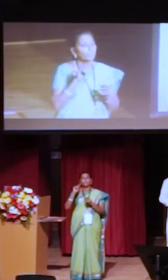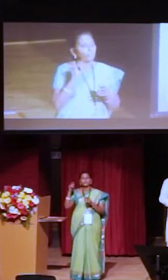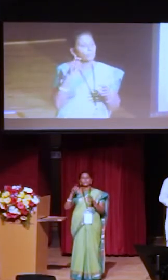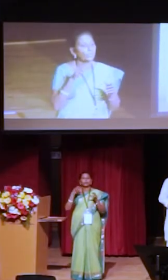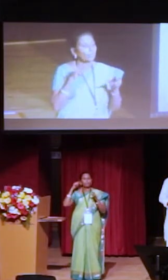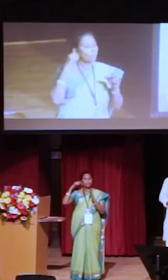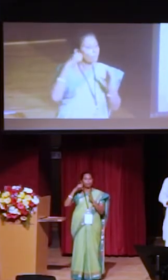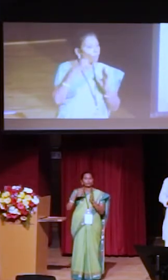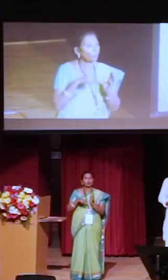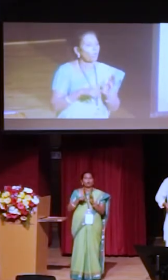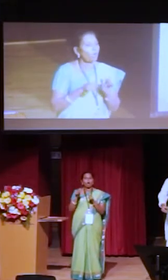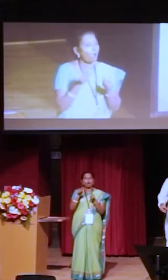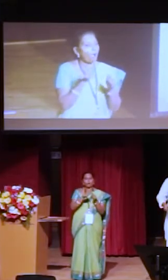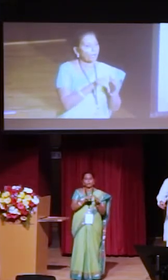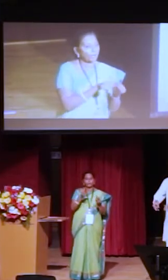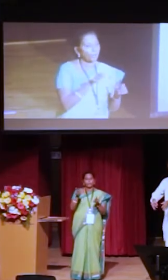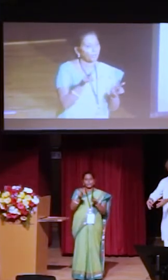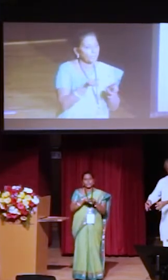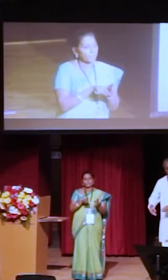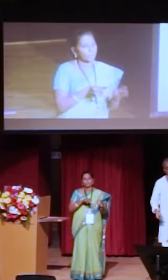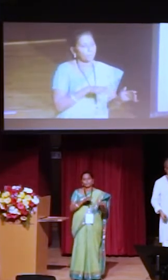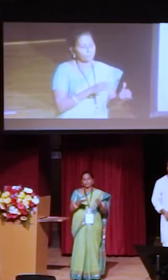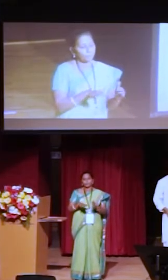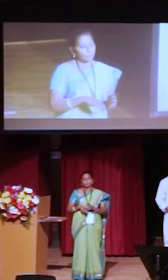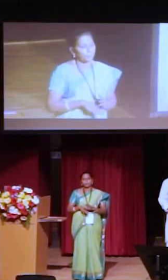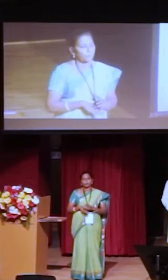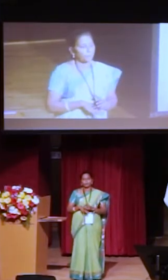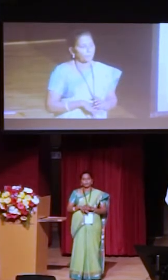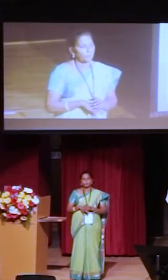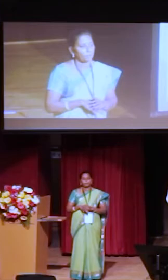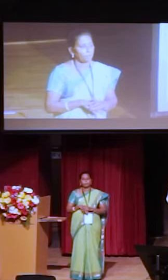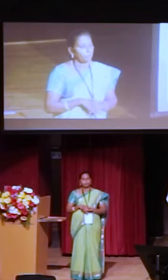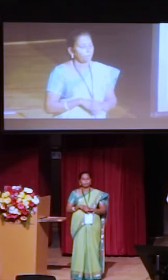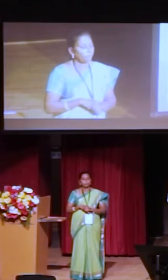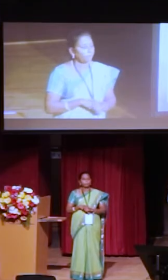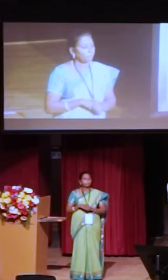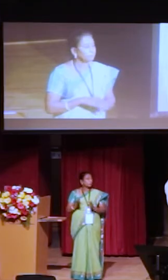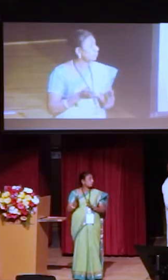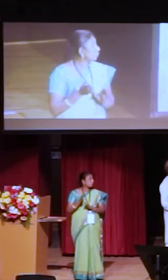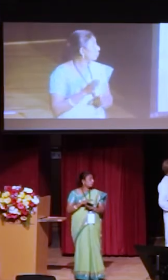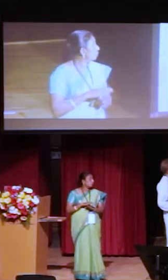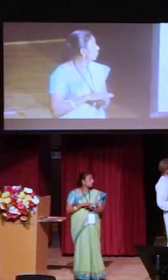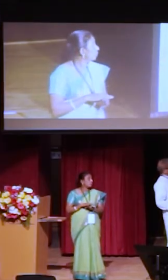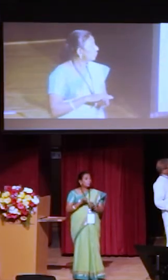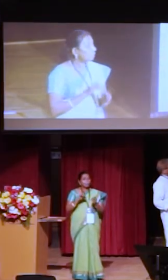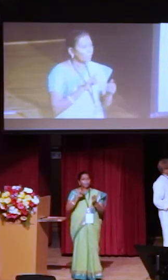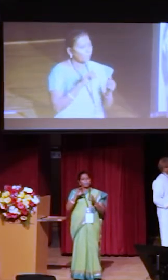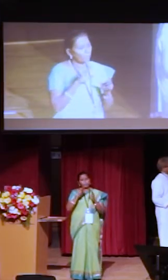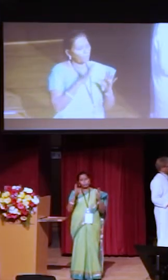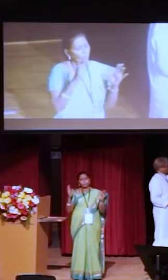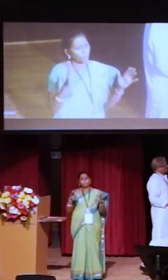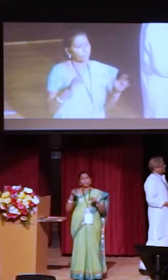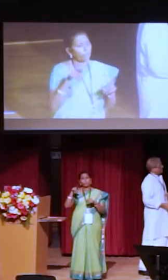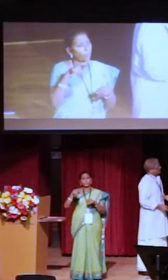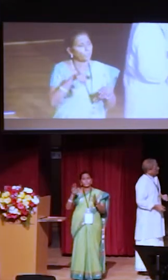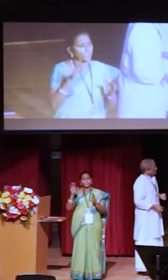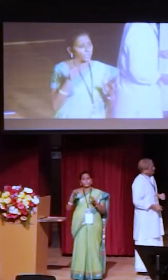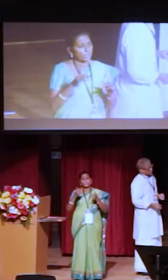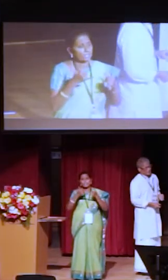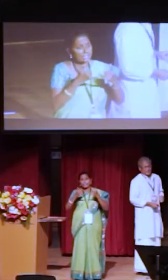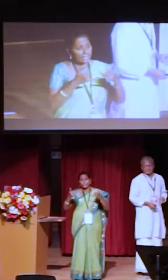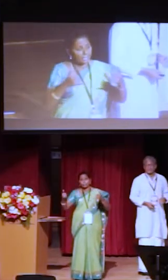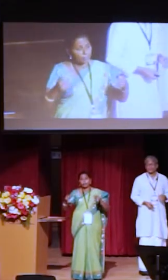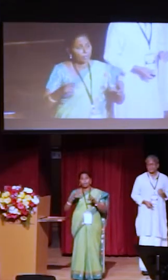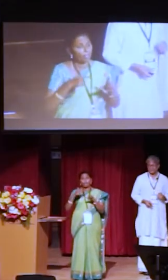audio, they could play, do the same things, balls in their own place, but they are on the phone. So lots of potential. We call it seeds, scalable